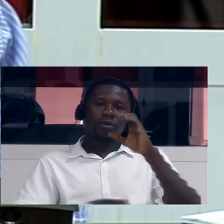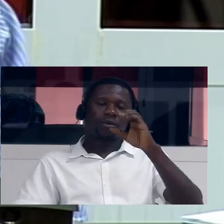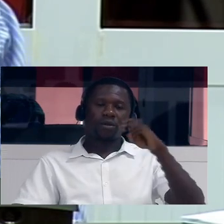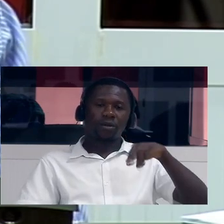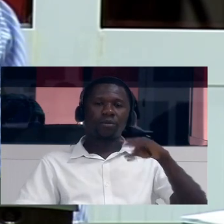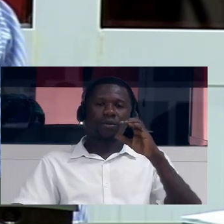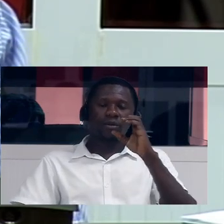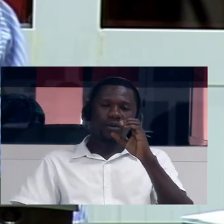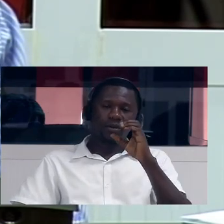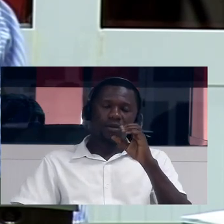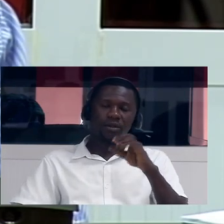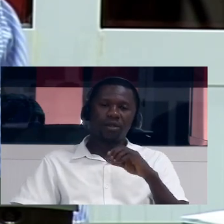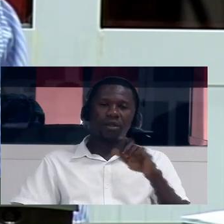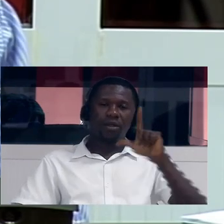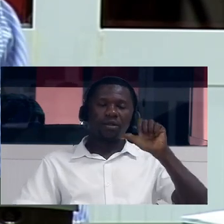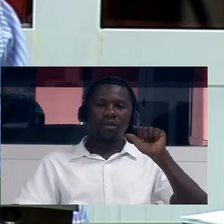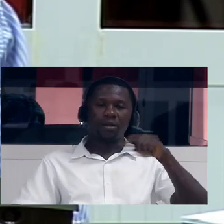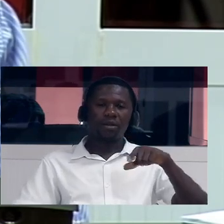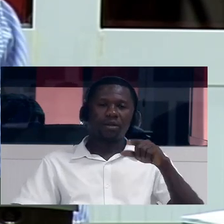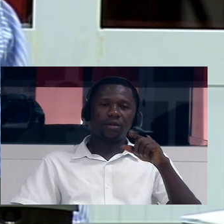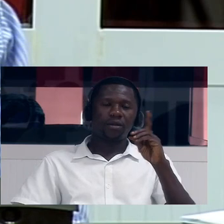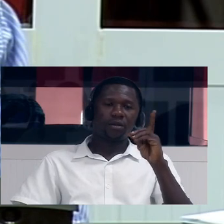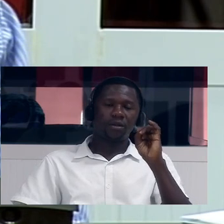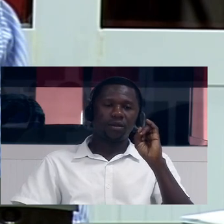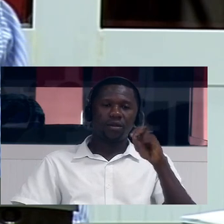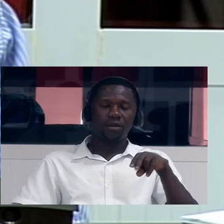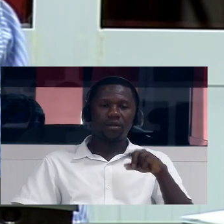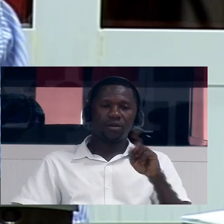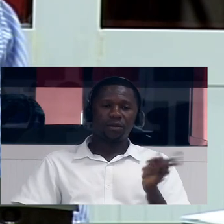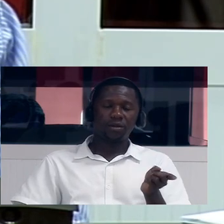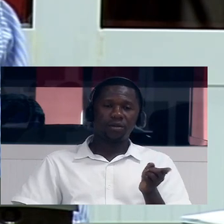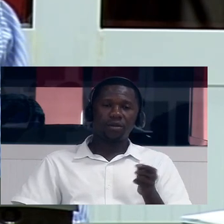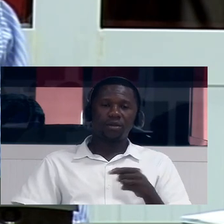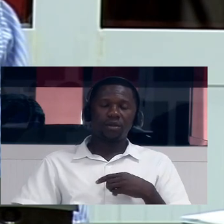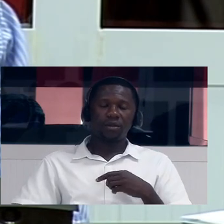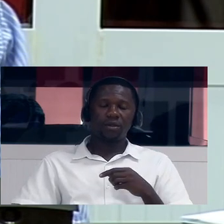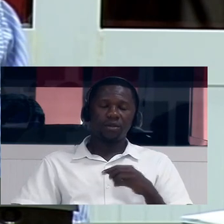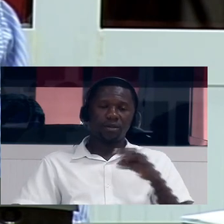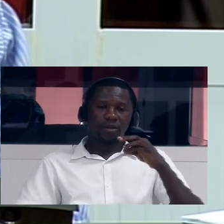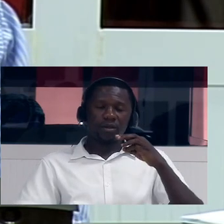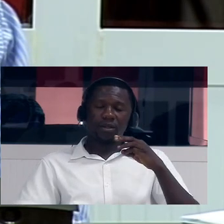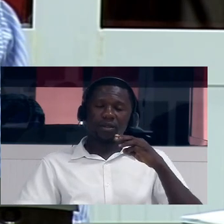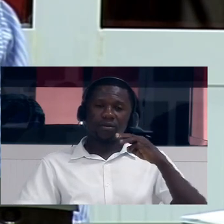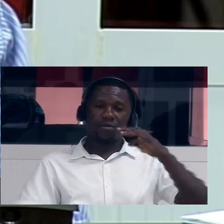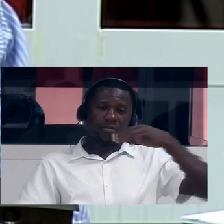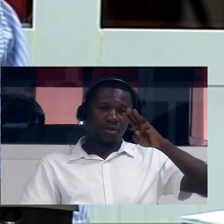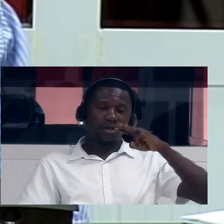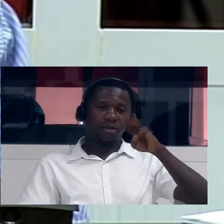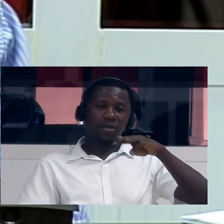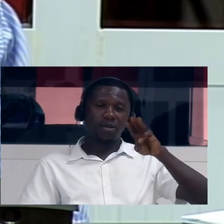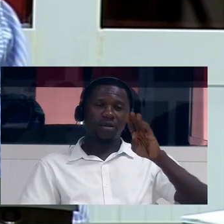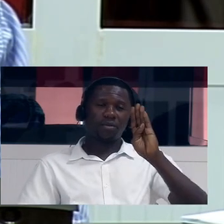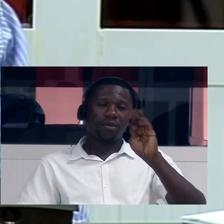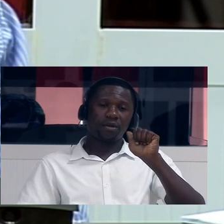Landing Baji, normally called Sankung Baji. I went with him. And Landing Baji, normally called? Tatin. Okay. Tatin Baji.